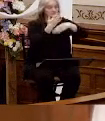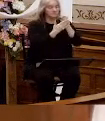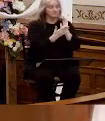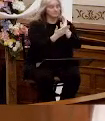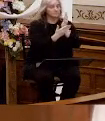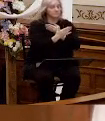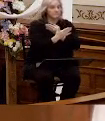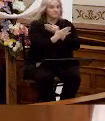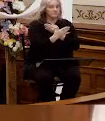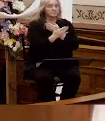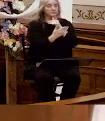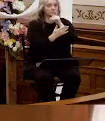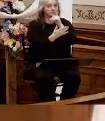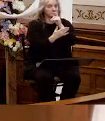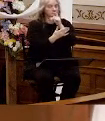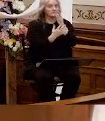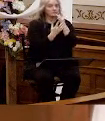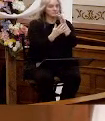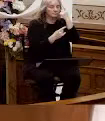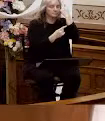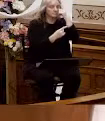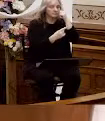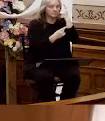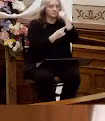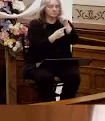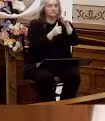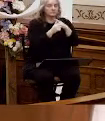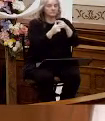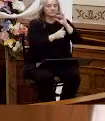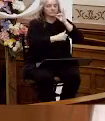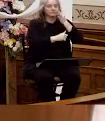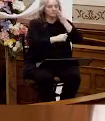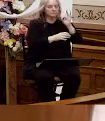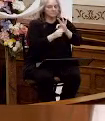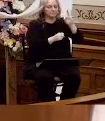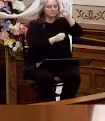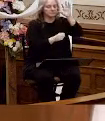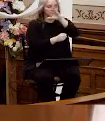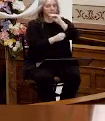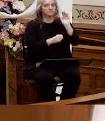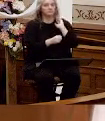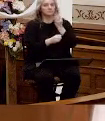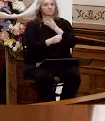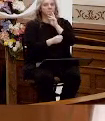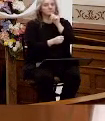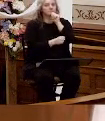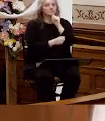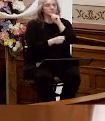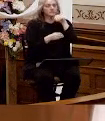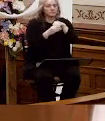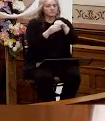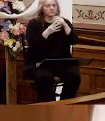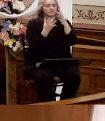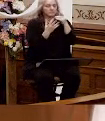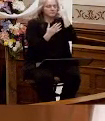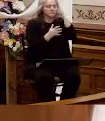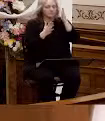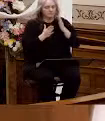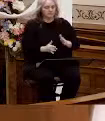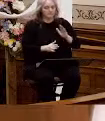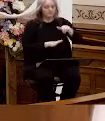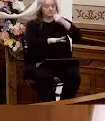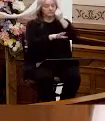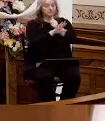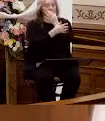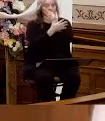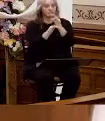Spirit. We too groan inwardly as we wait for our bodies to be set free. In hope we were saved, but hope